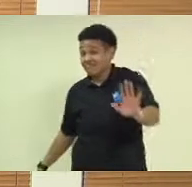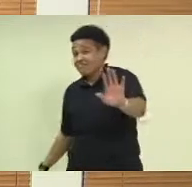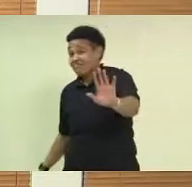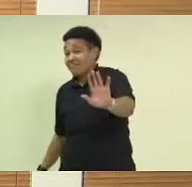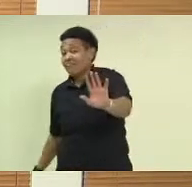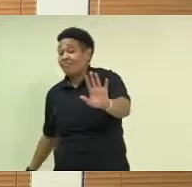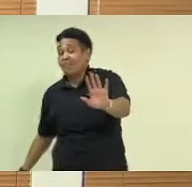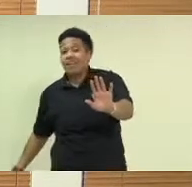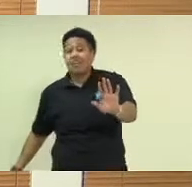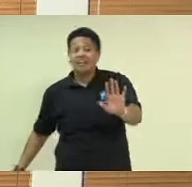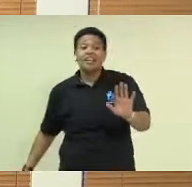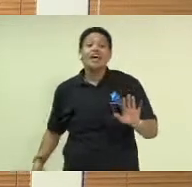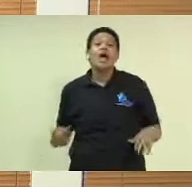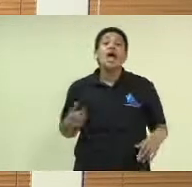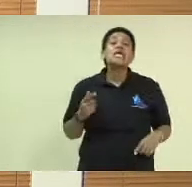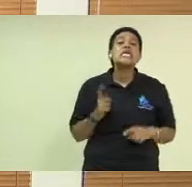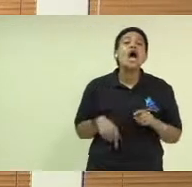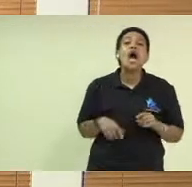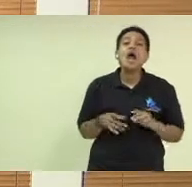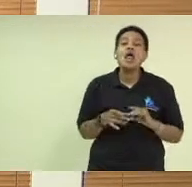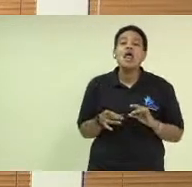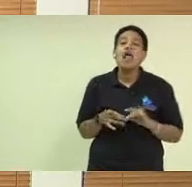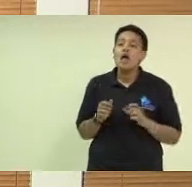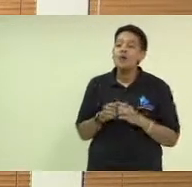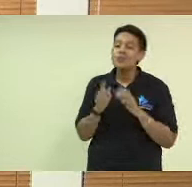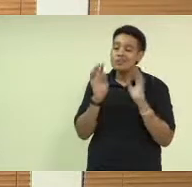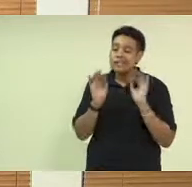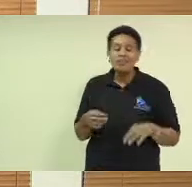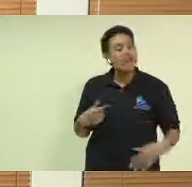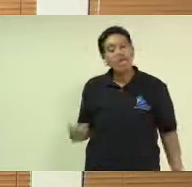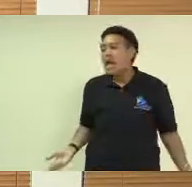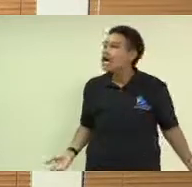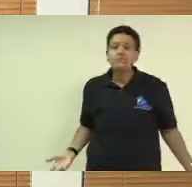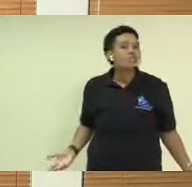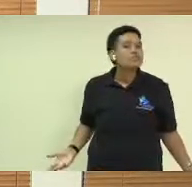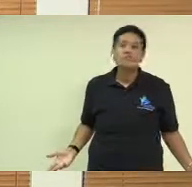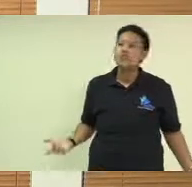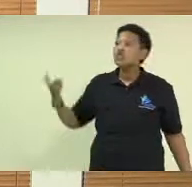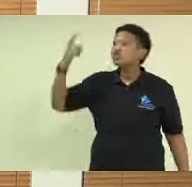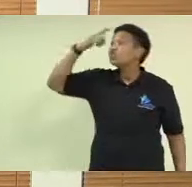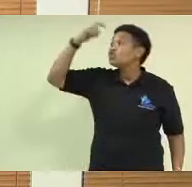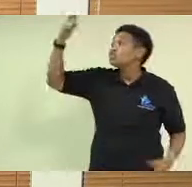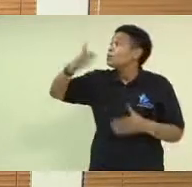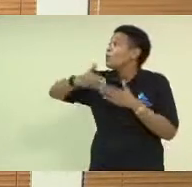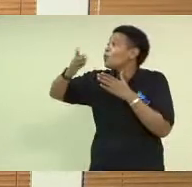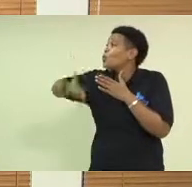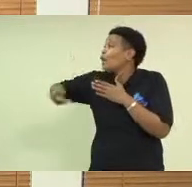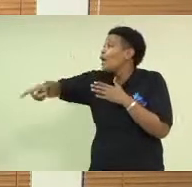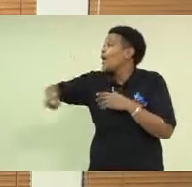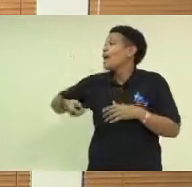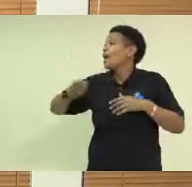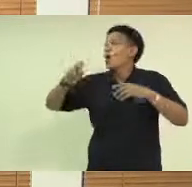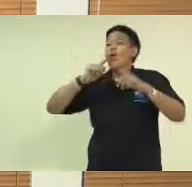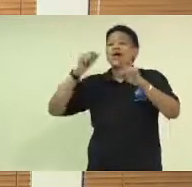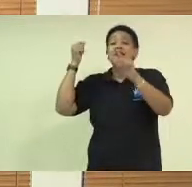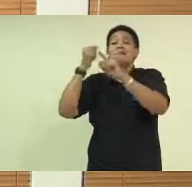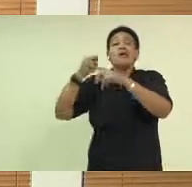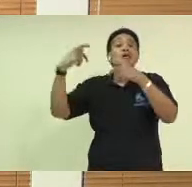can't comment with any certainty around either Dream Weekend or how it may affect Dream